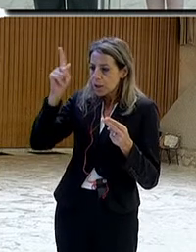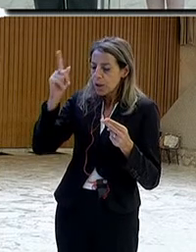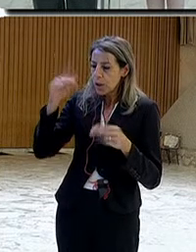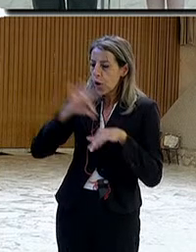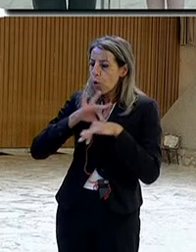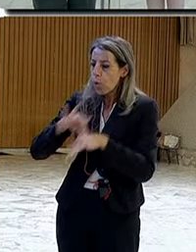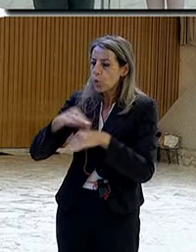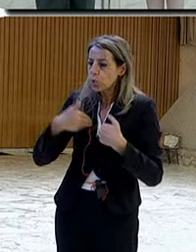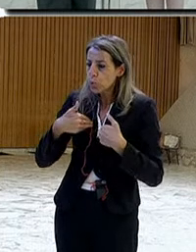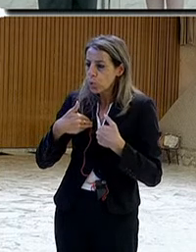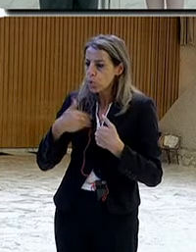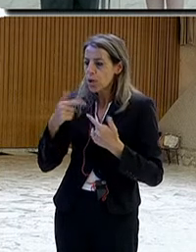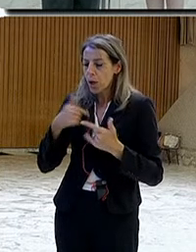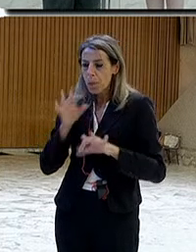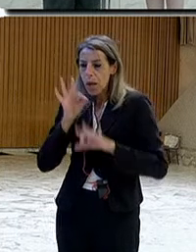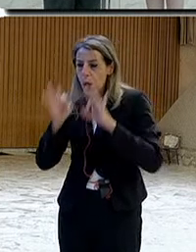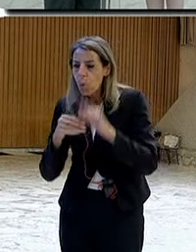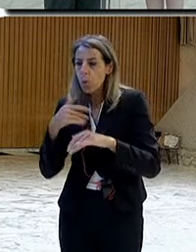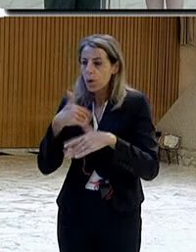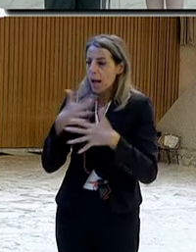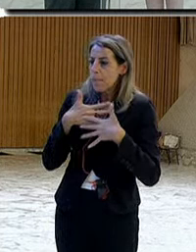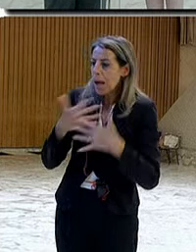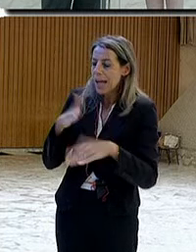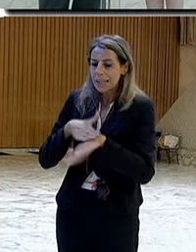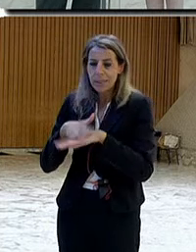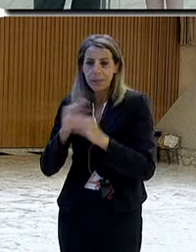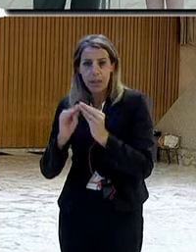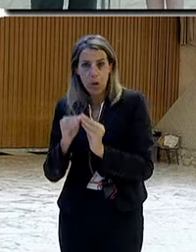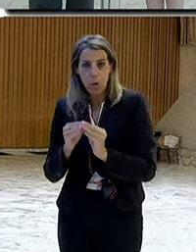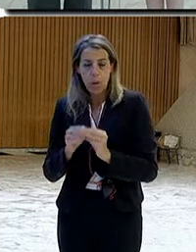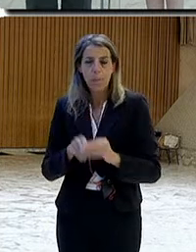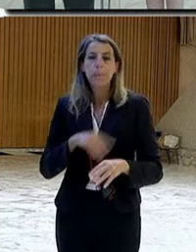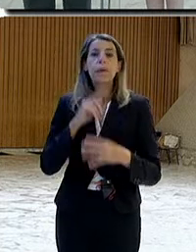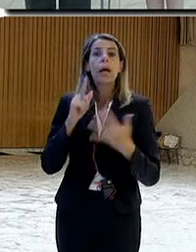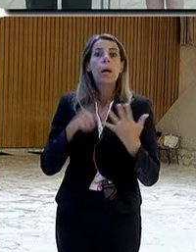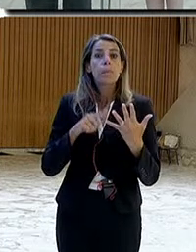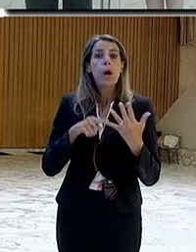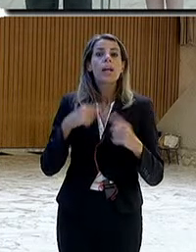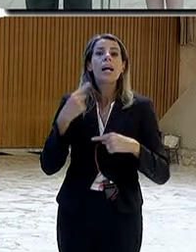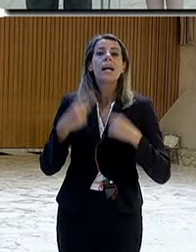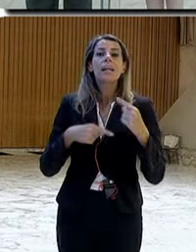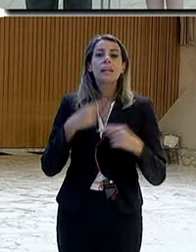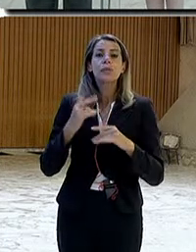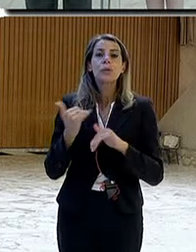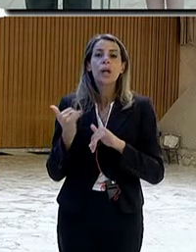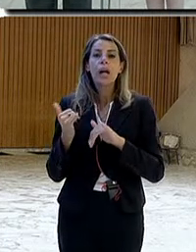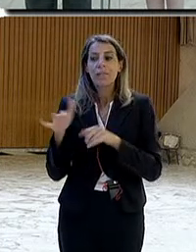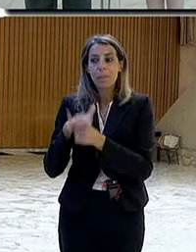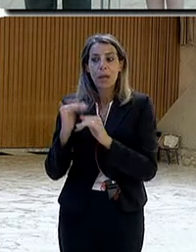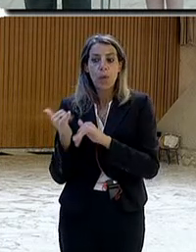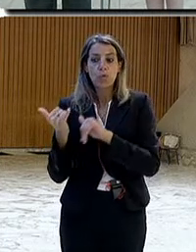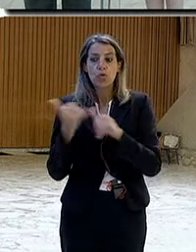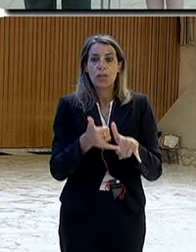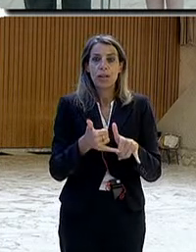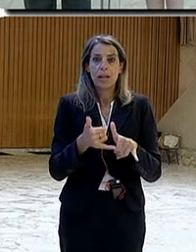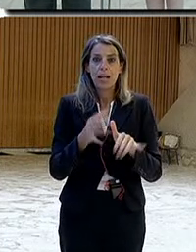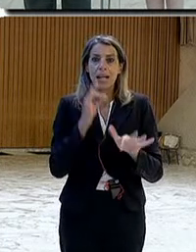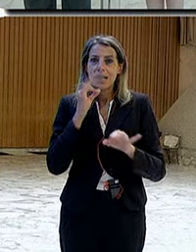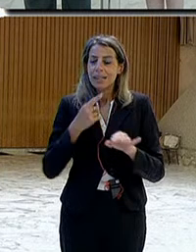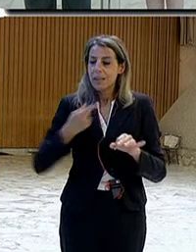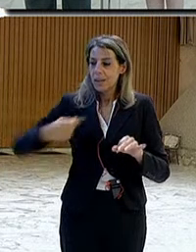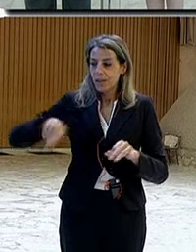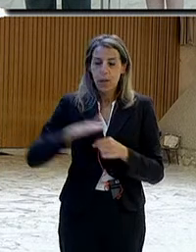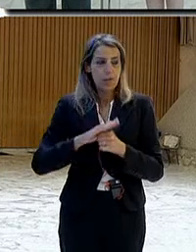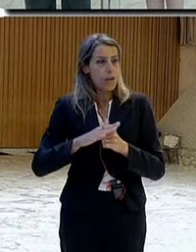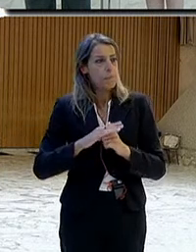generously. Finally, the rite of reaching out helps families live the royal mission of baptism. By practicing four